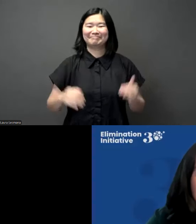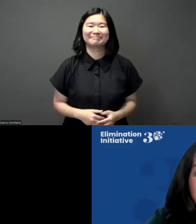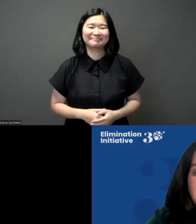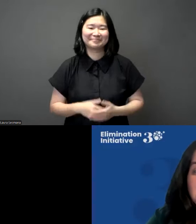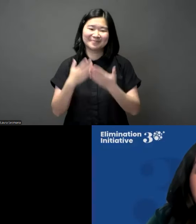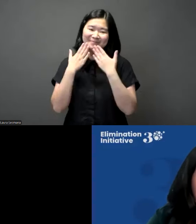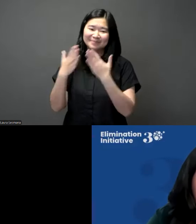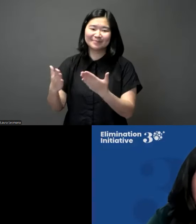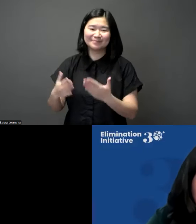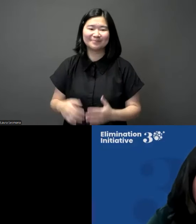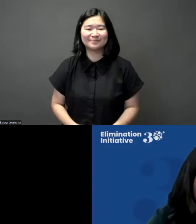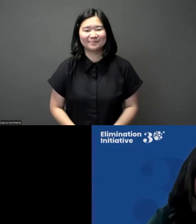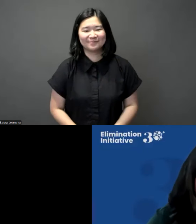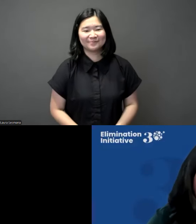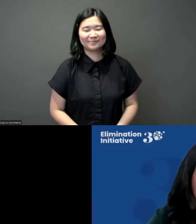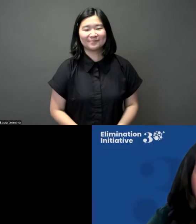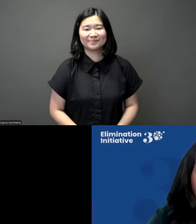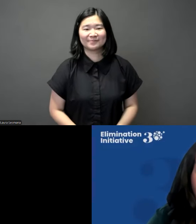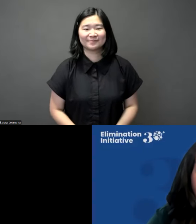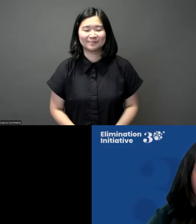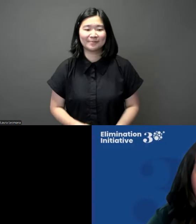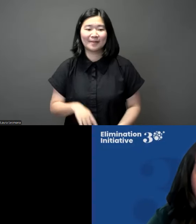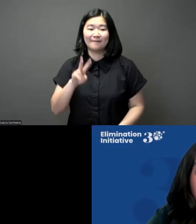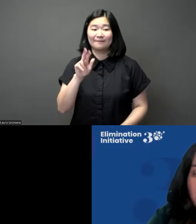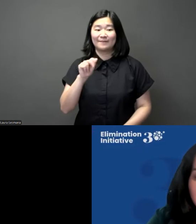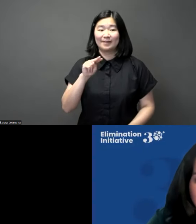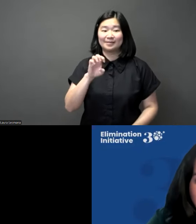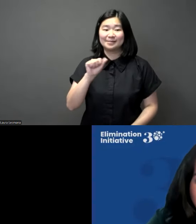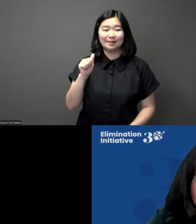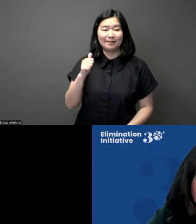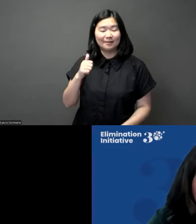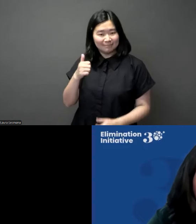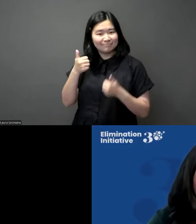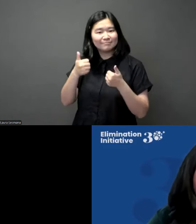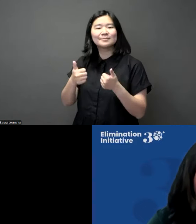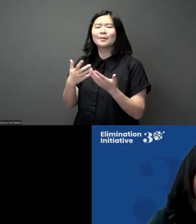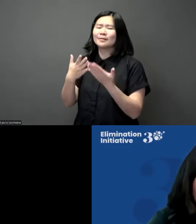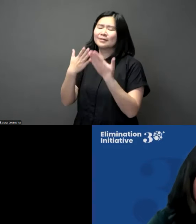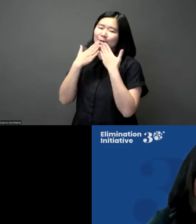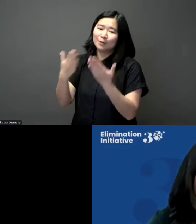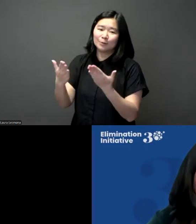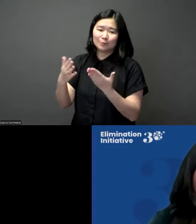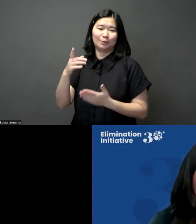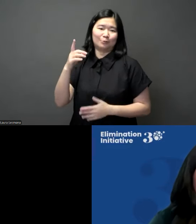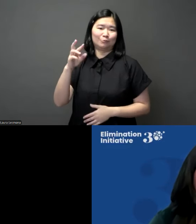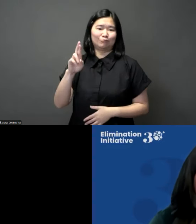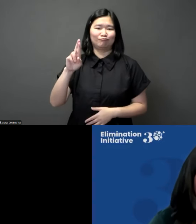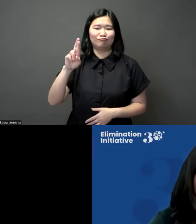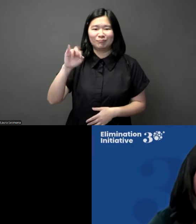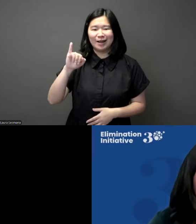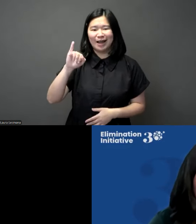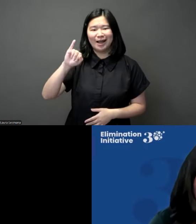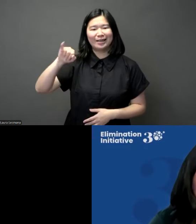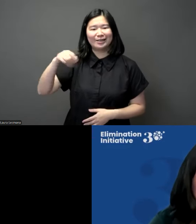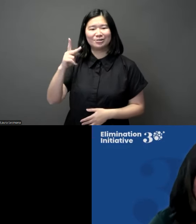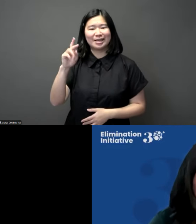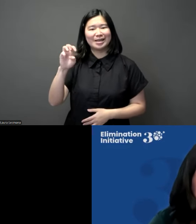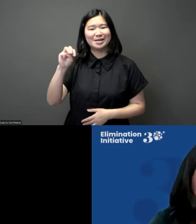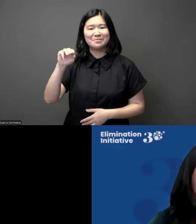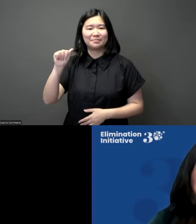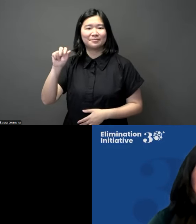Thank you so much, Dr. Eichmann, for those welcoming words and for your commitment to advancing health equity across